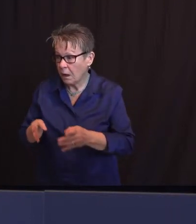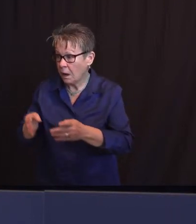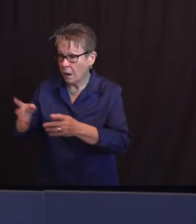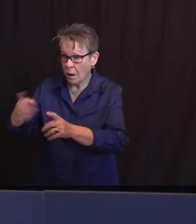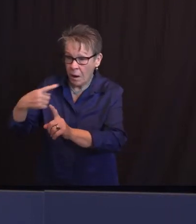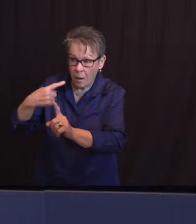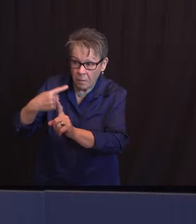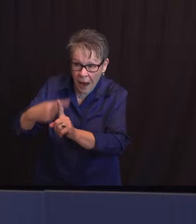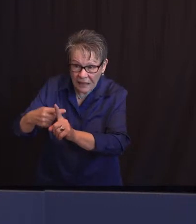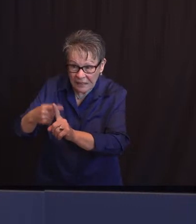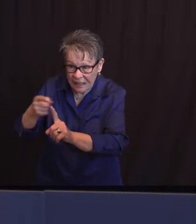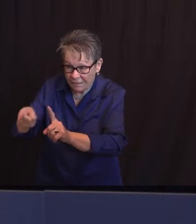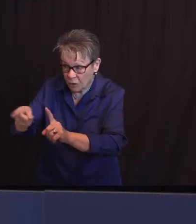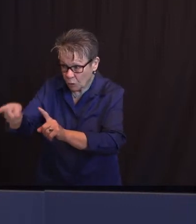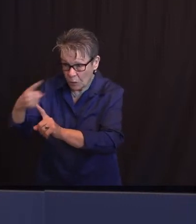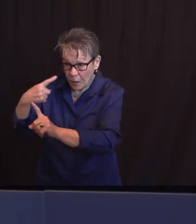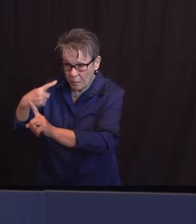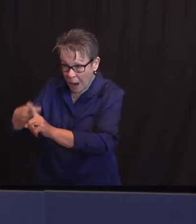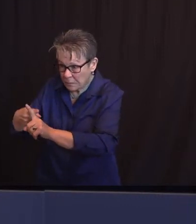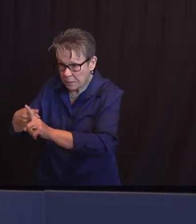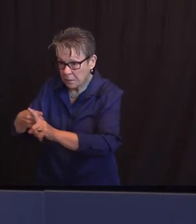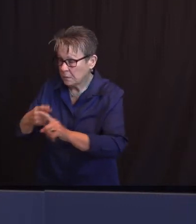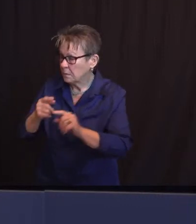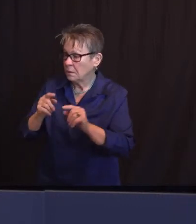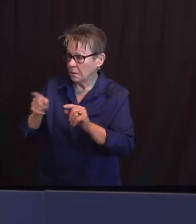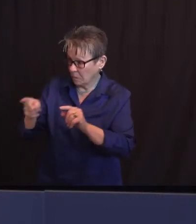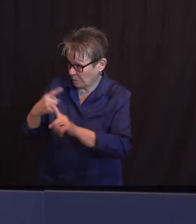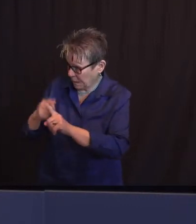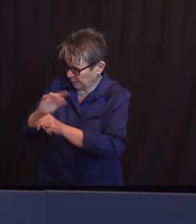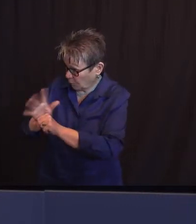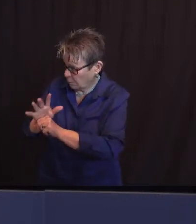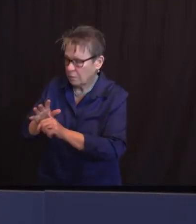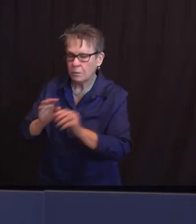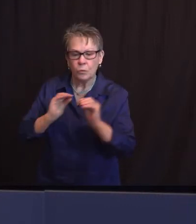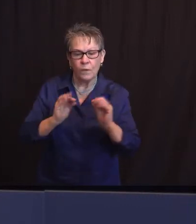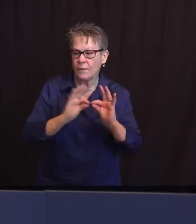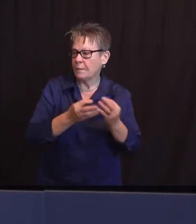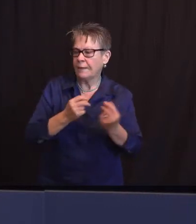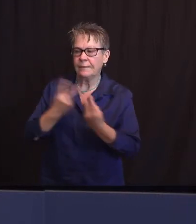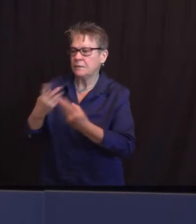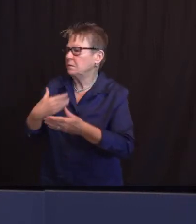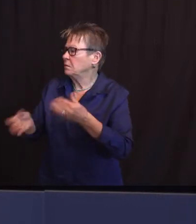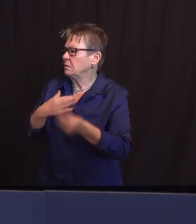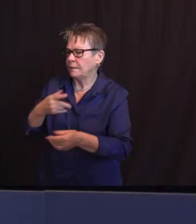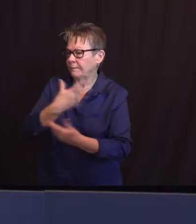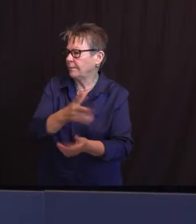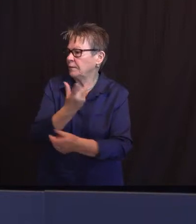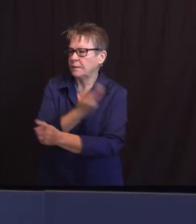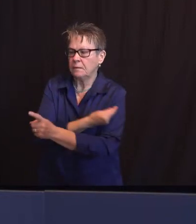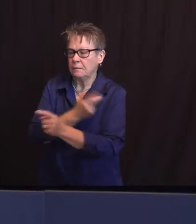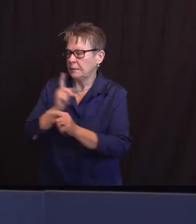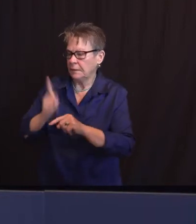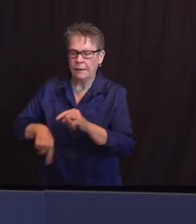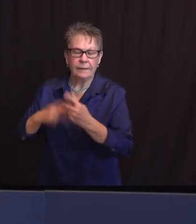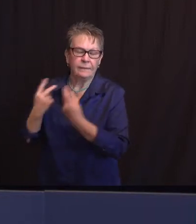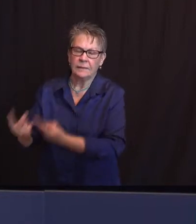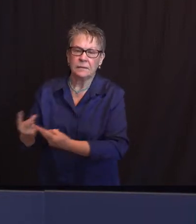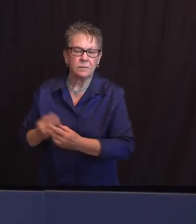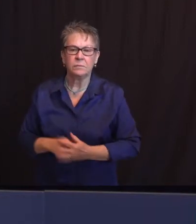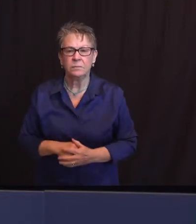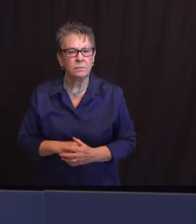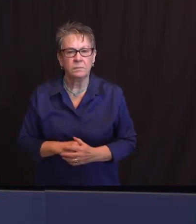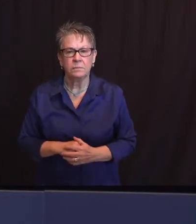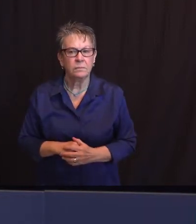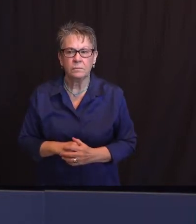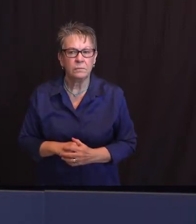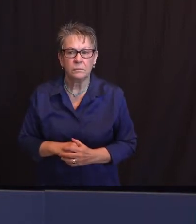the criteria to discontinue precautions. Indoor visitation should be limited for residents also that are